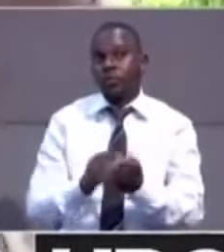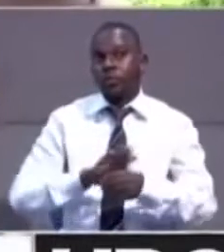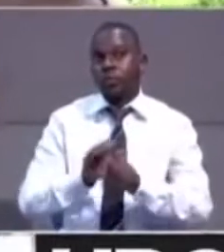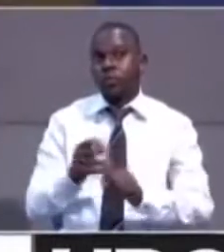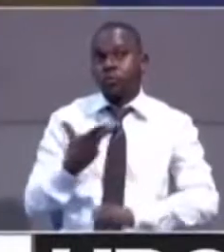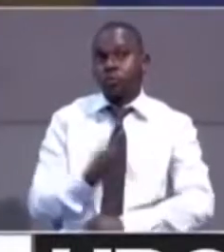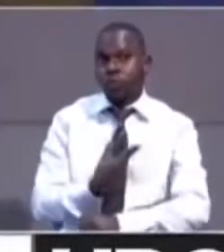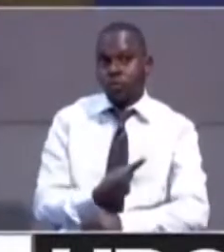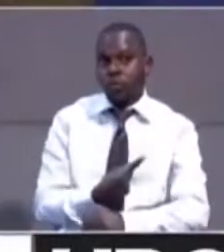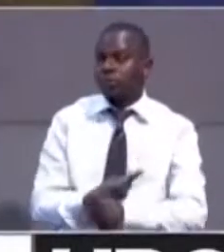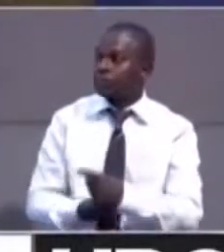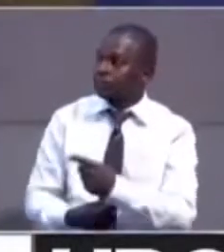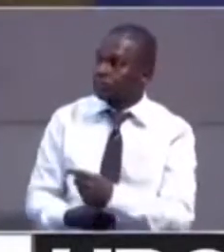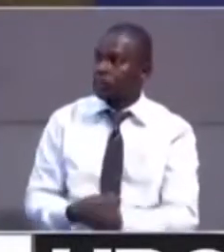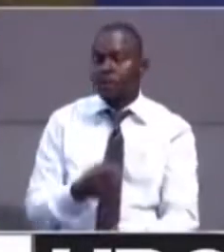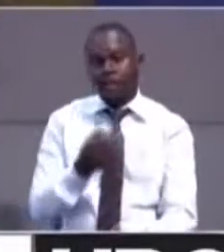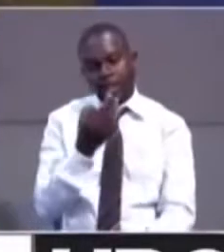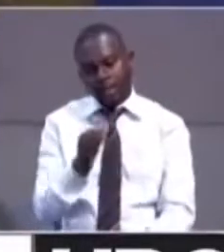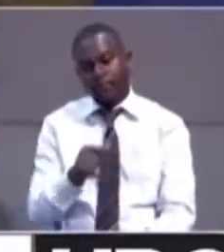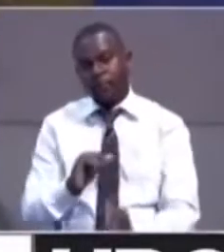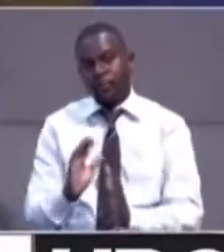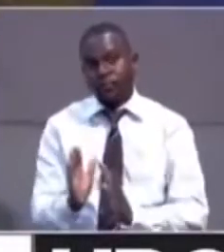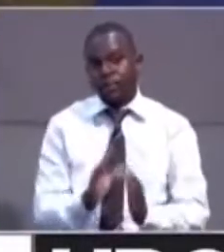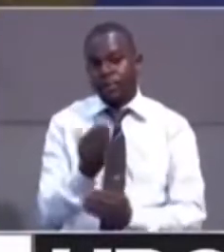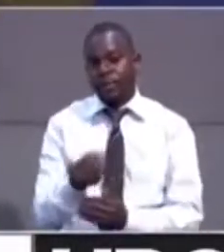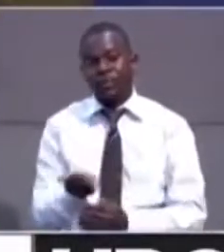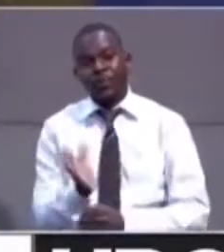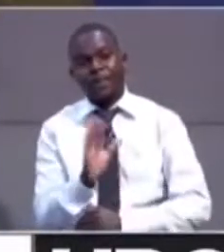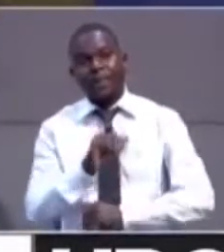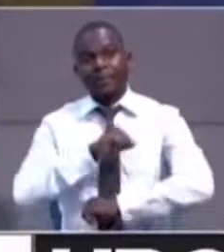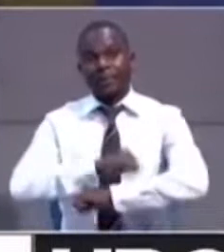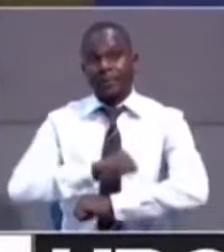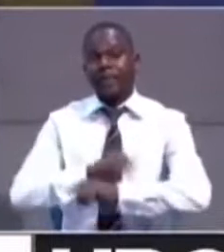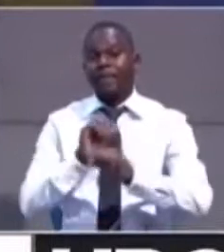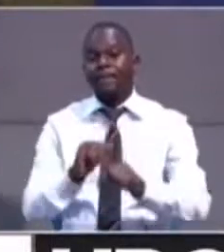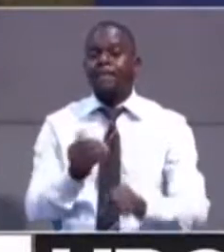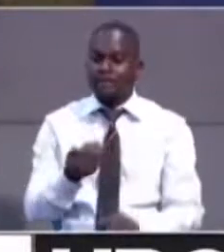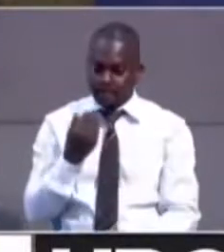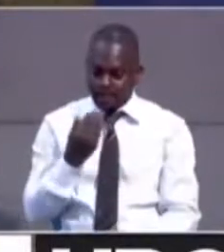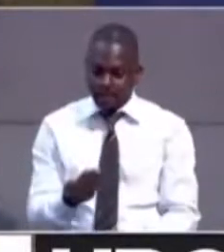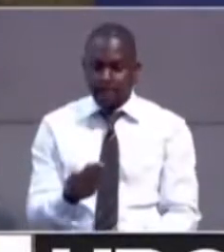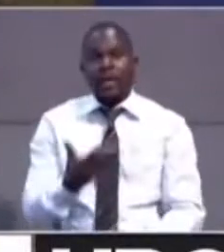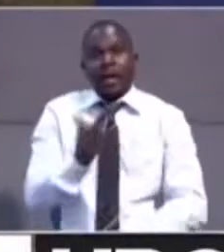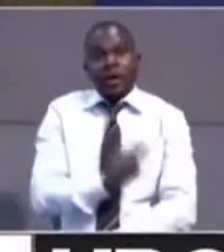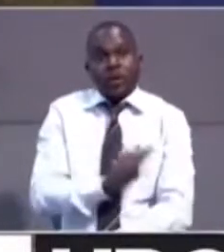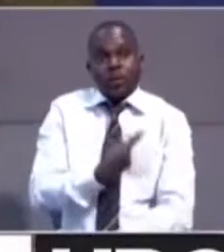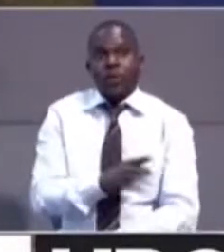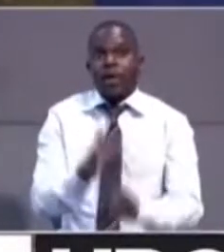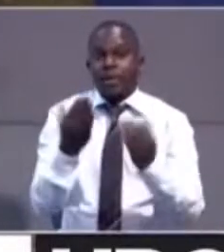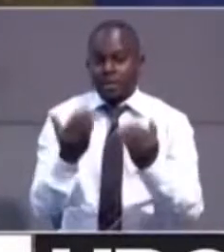Ugandans against COVID-19. If we are going to prepare for children to go to school, we need to be looking at